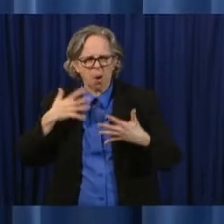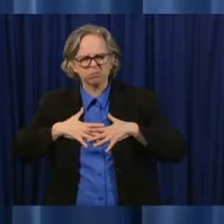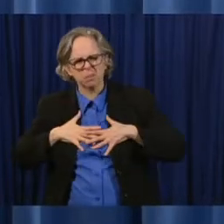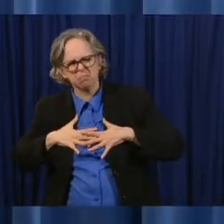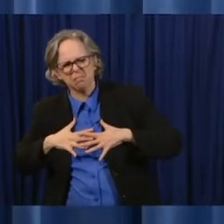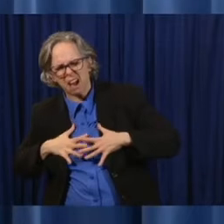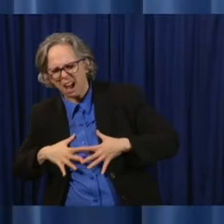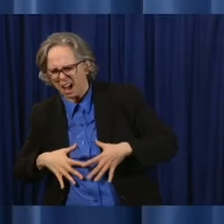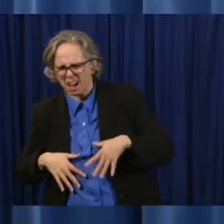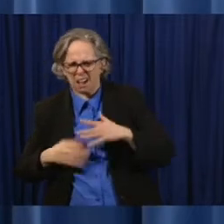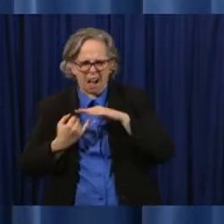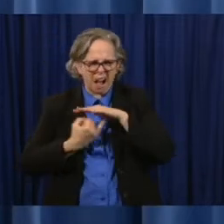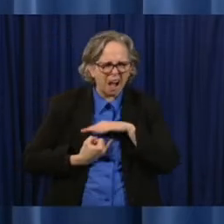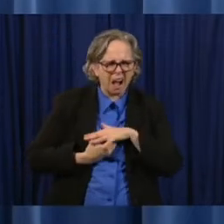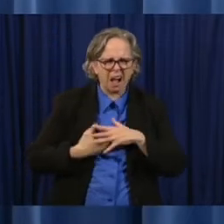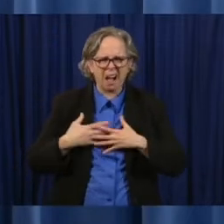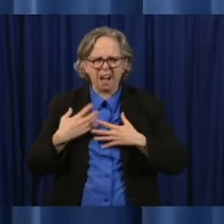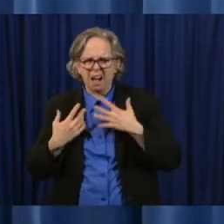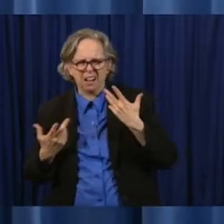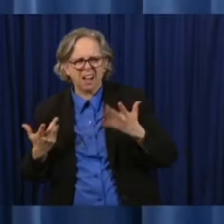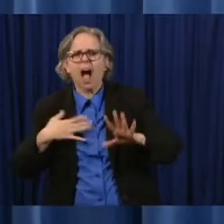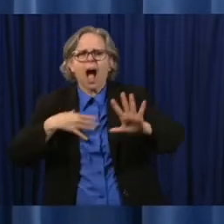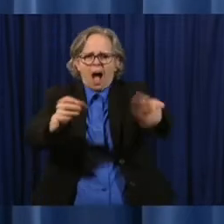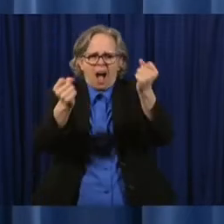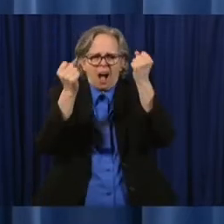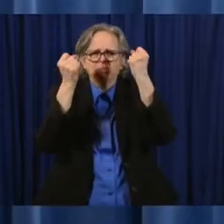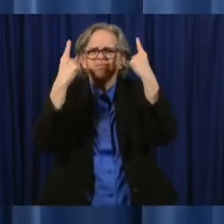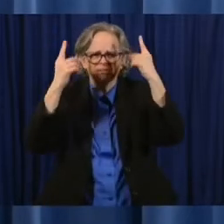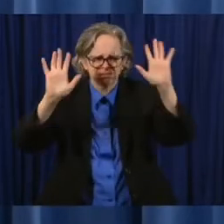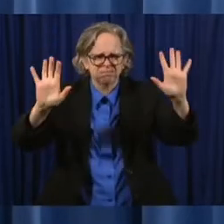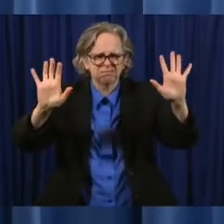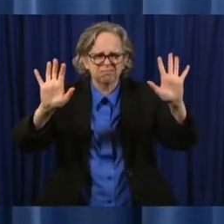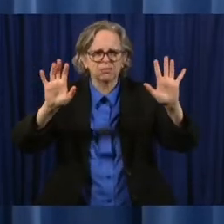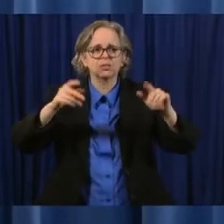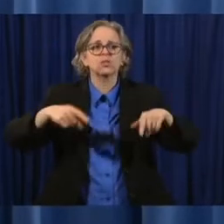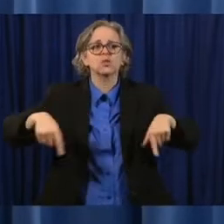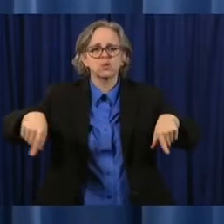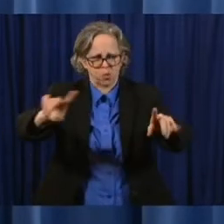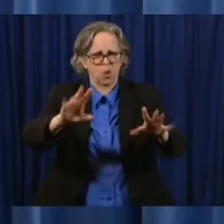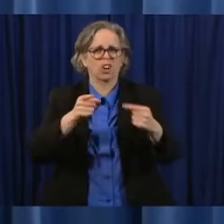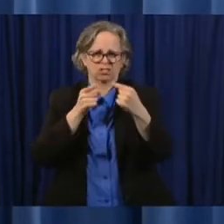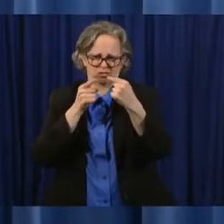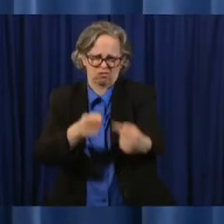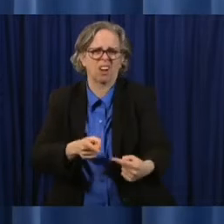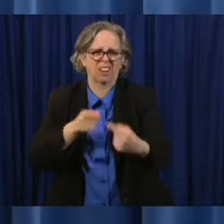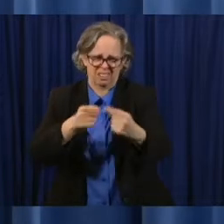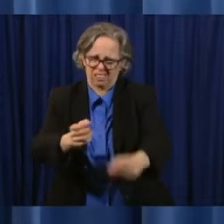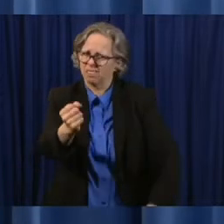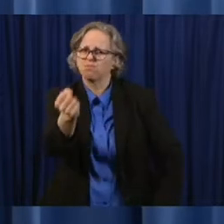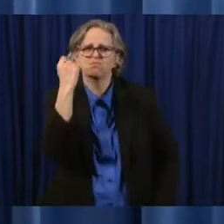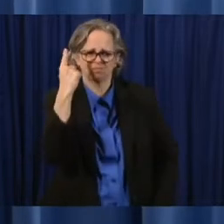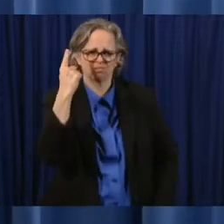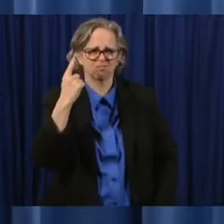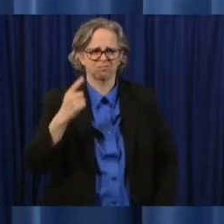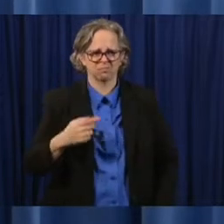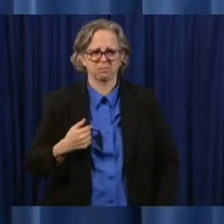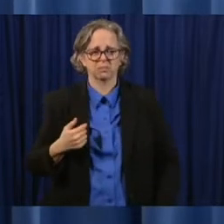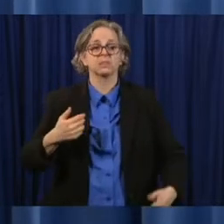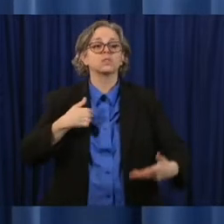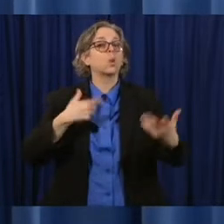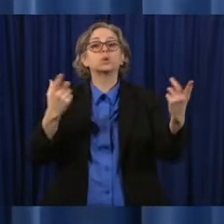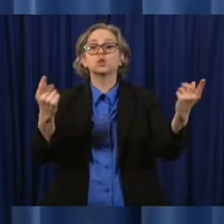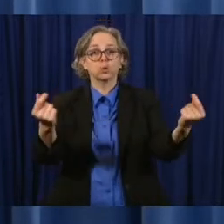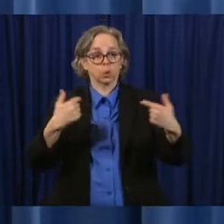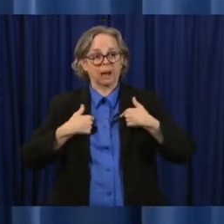We understand that Ohioans are struggling. I've asked our Director of Mental Health and Addiction Services, Lori